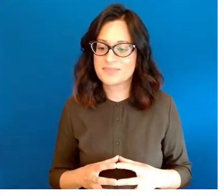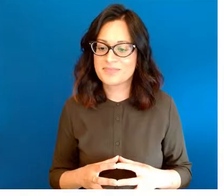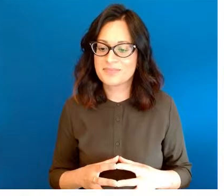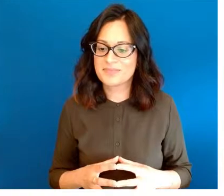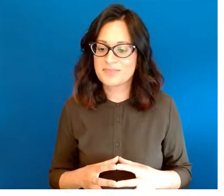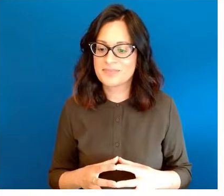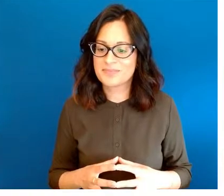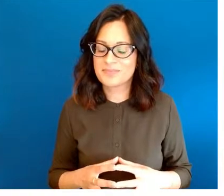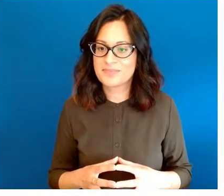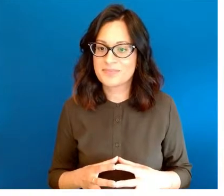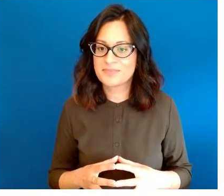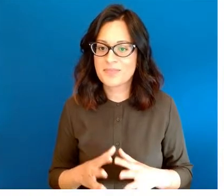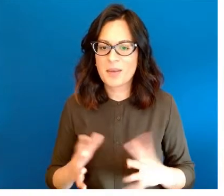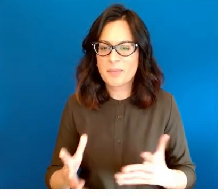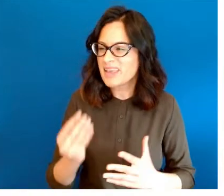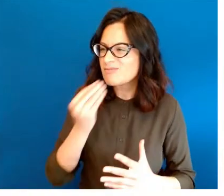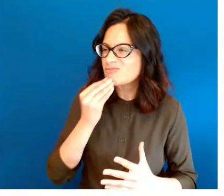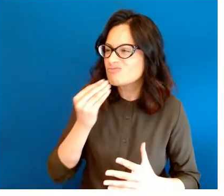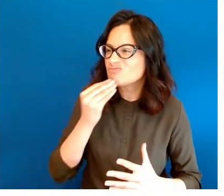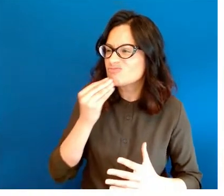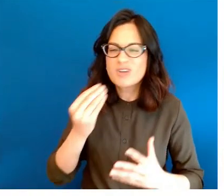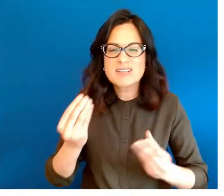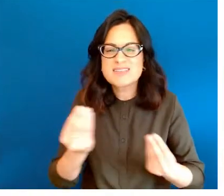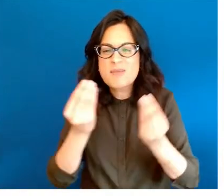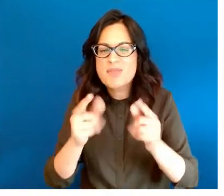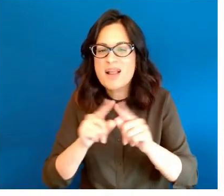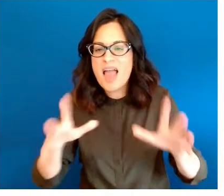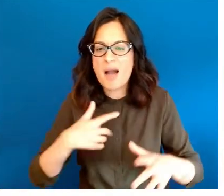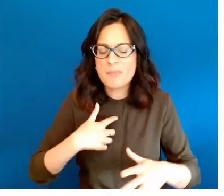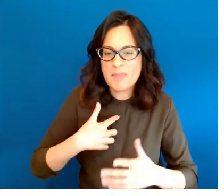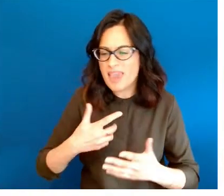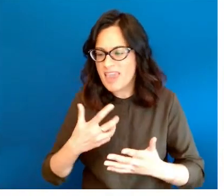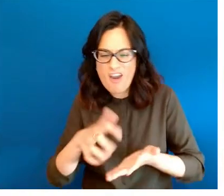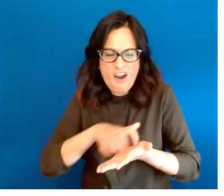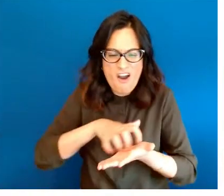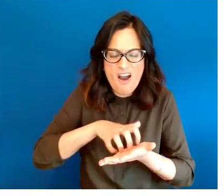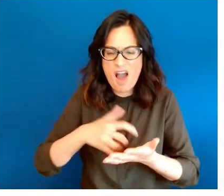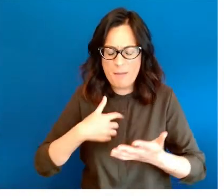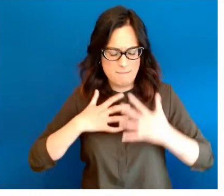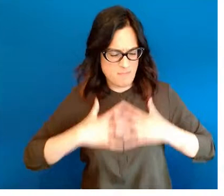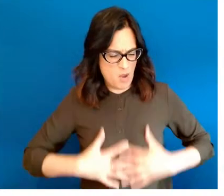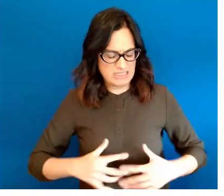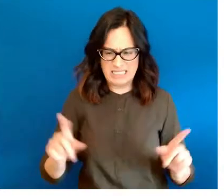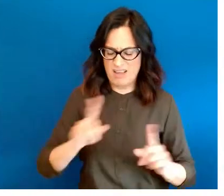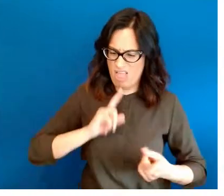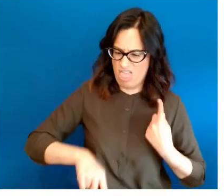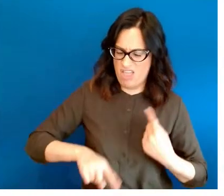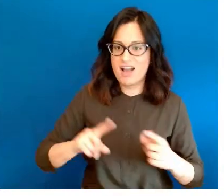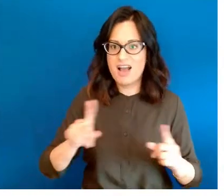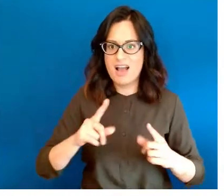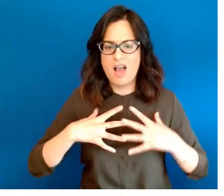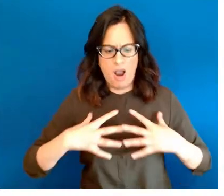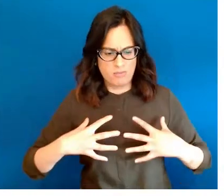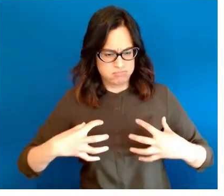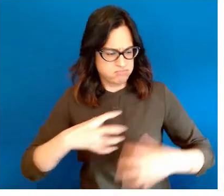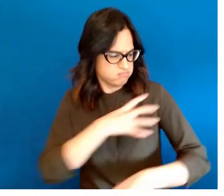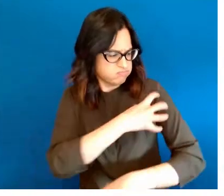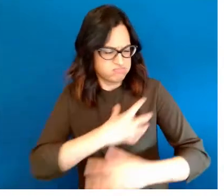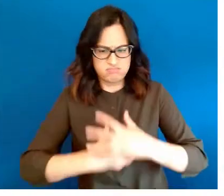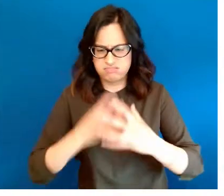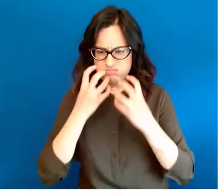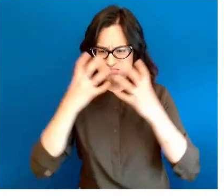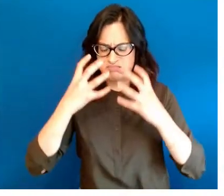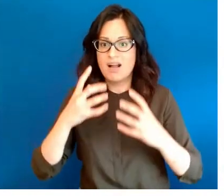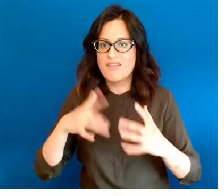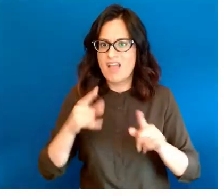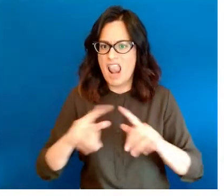When I eat something that I'm allergic to, my body gets swollen up, and sometimes it has a rash